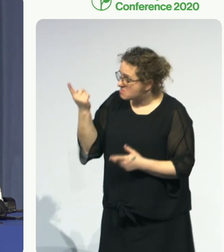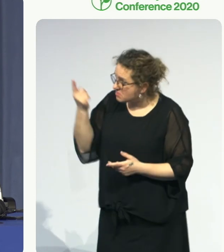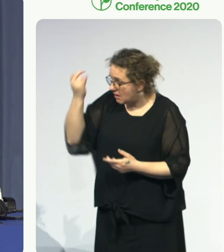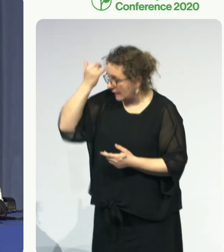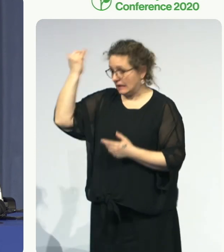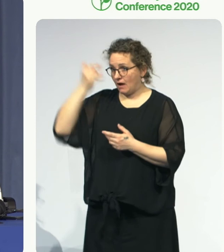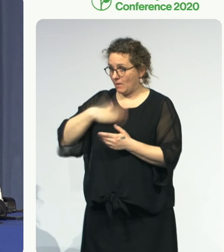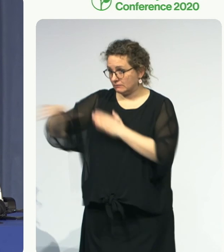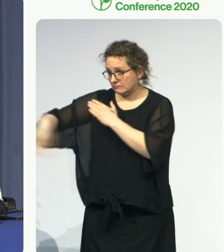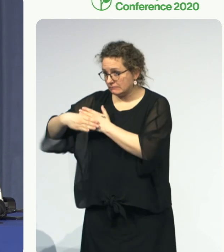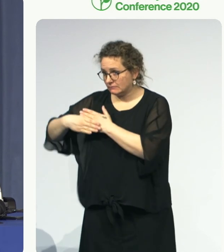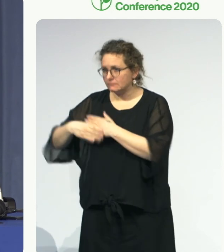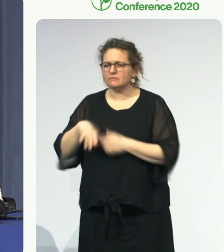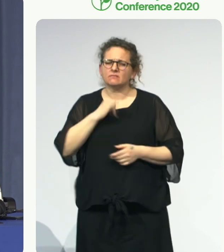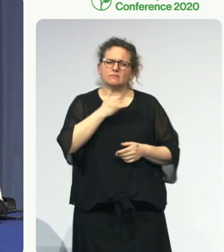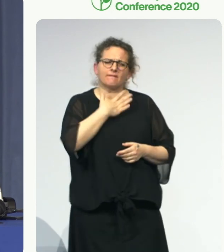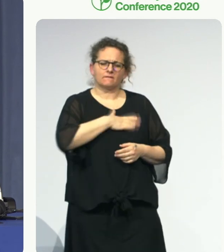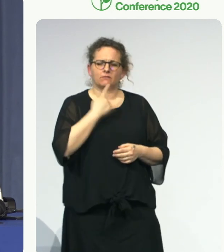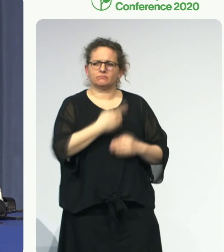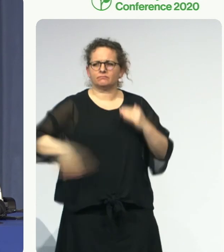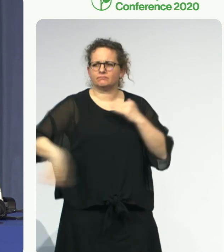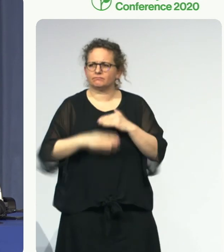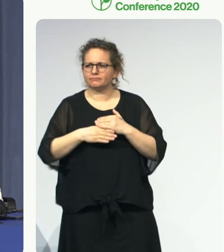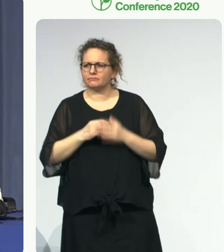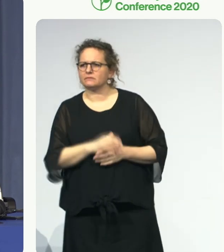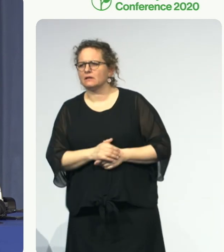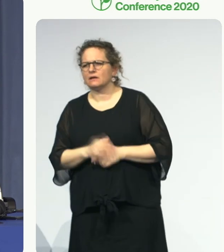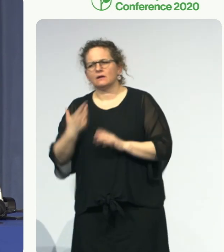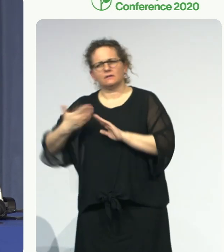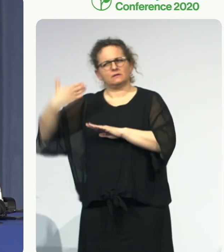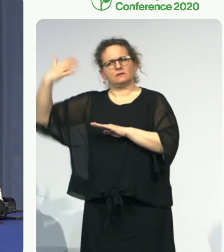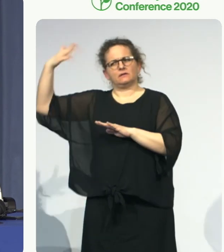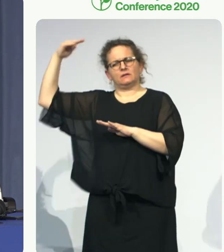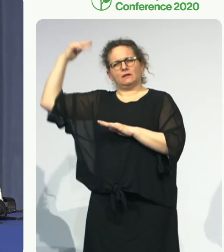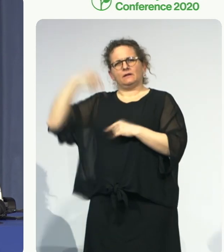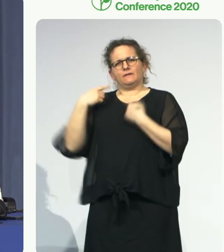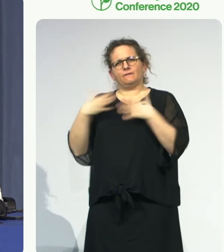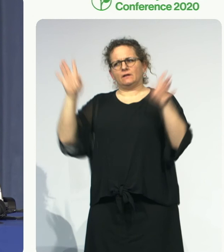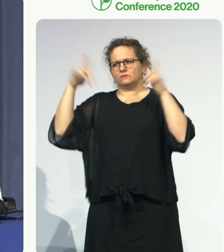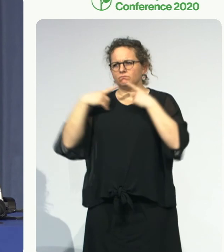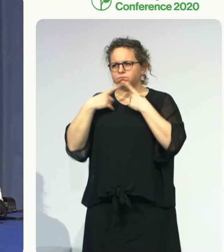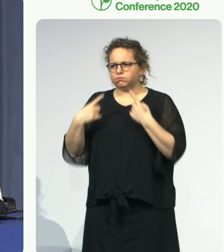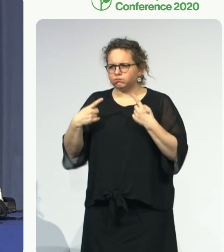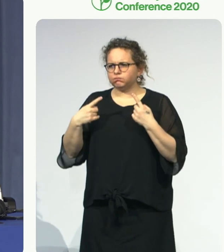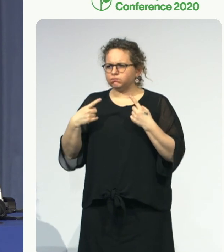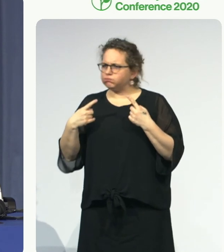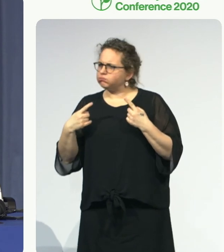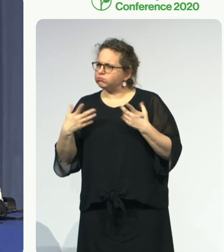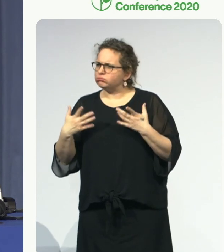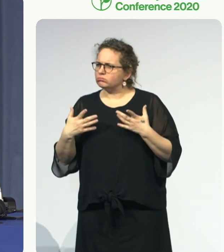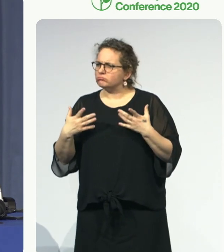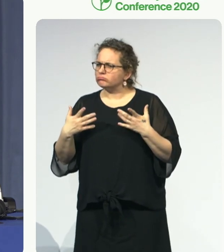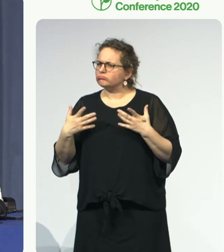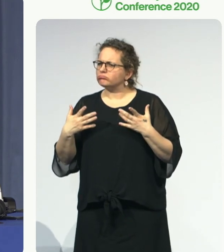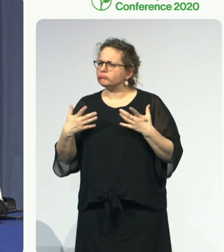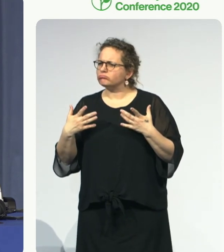Yes, I could add that this was which Helle already said, is also a topic for us as